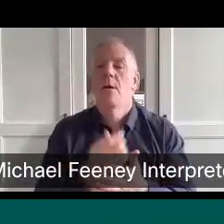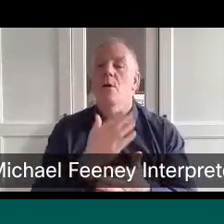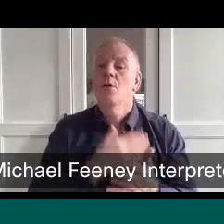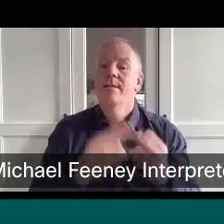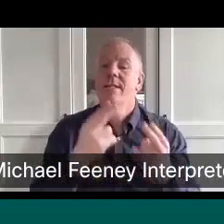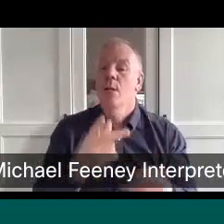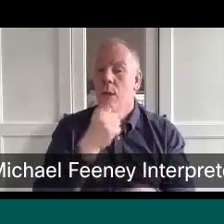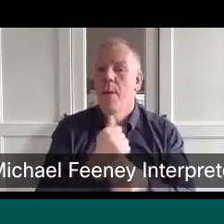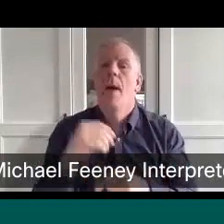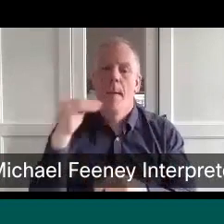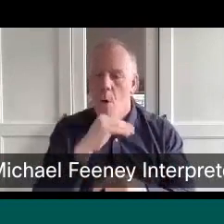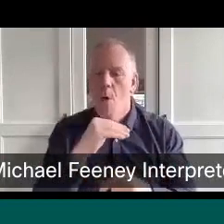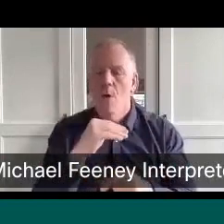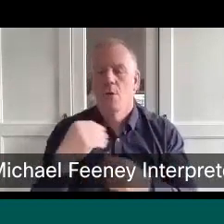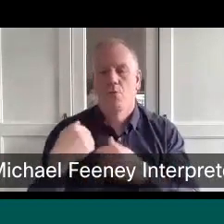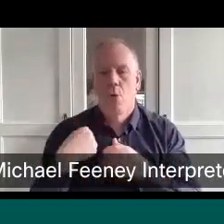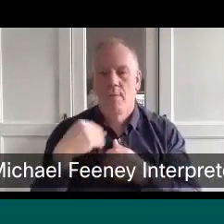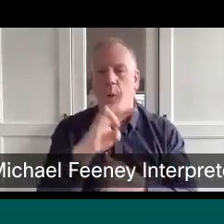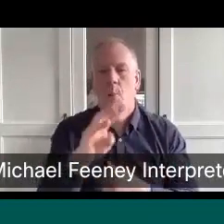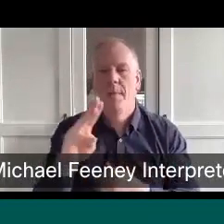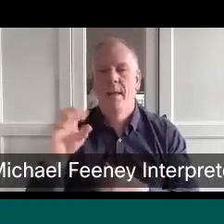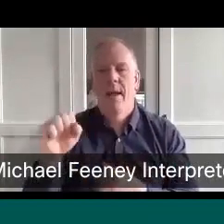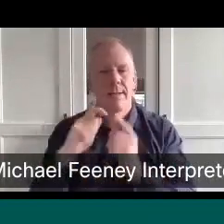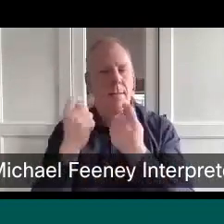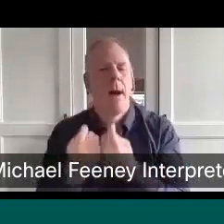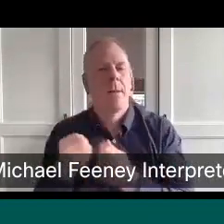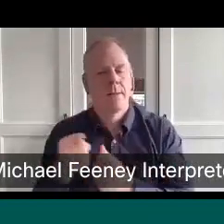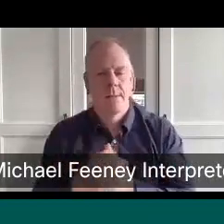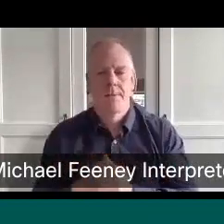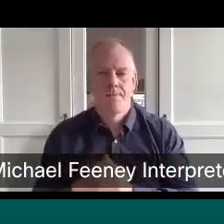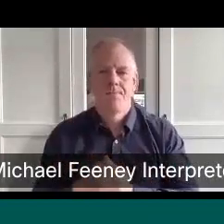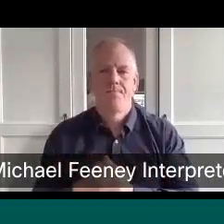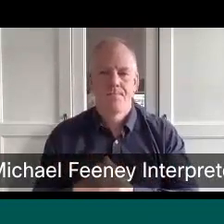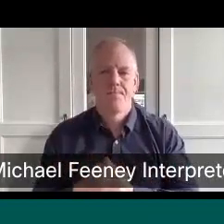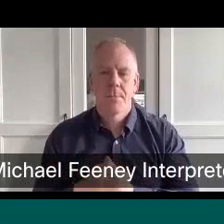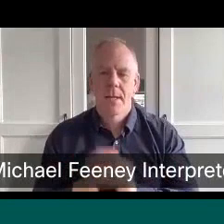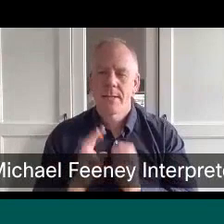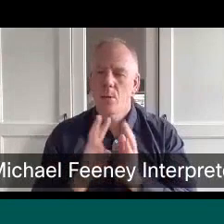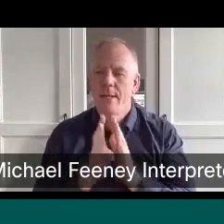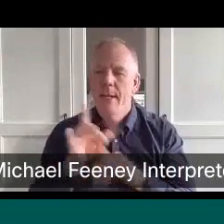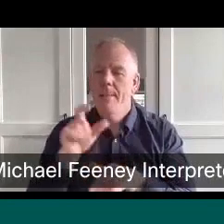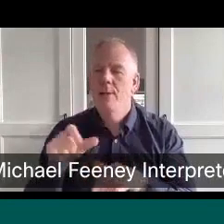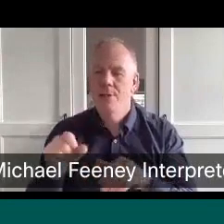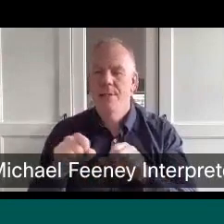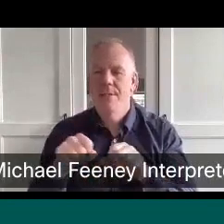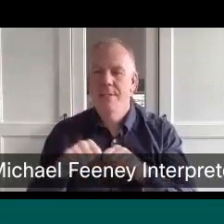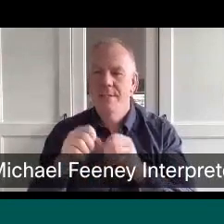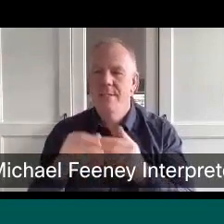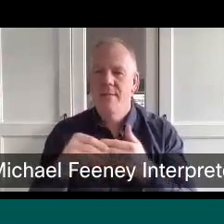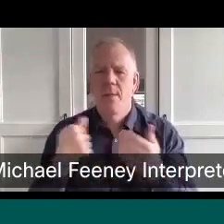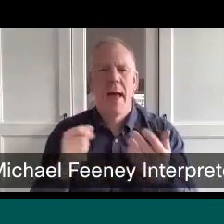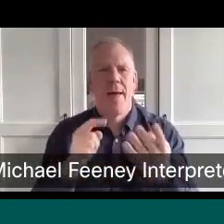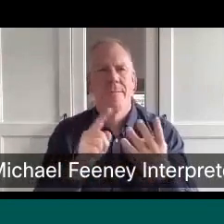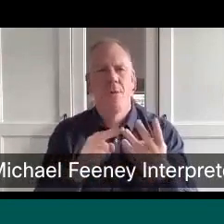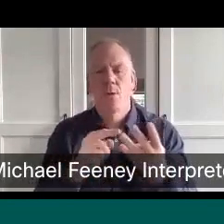really important role of the QPS department, but also that support on the ground. And we have our Assist Me booklet